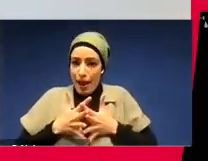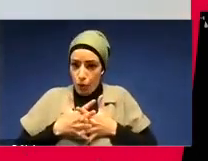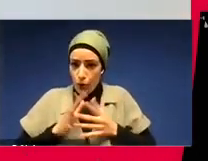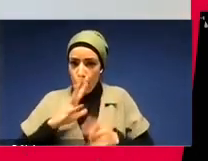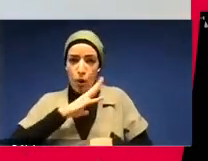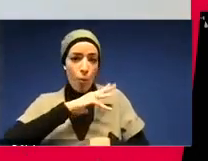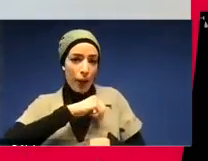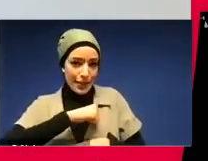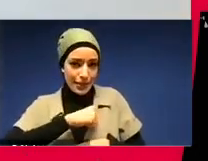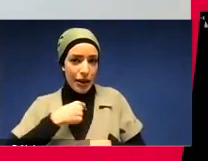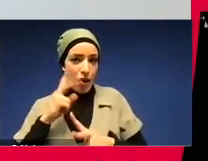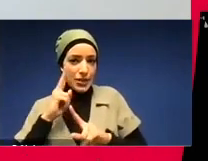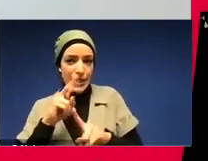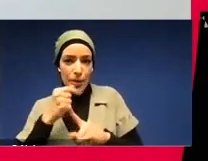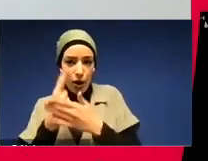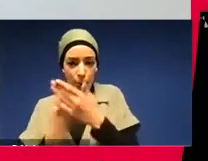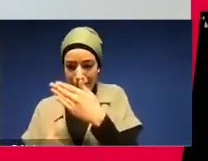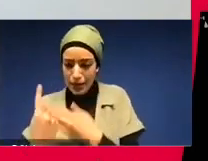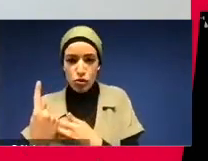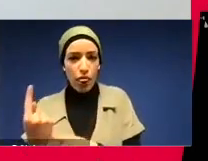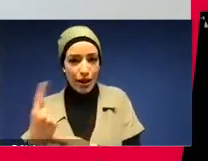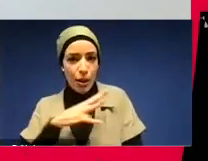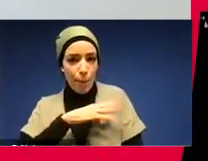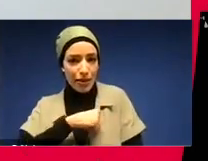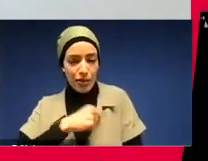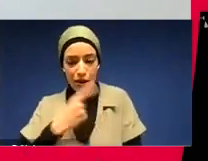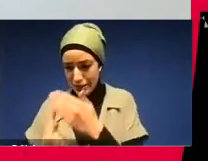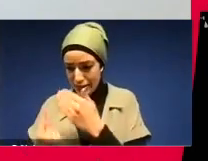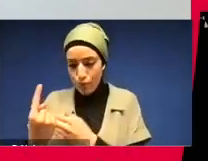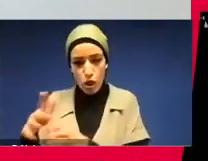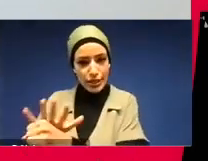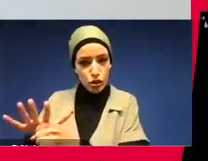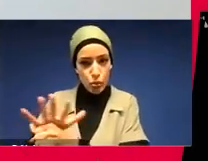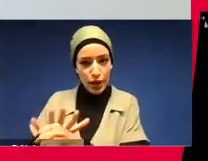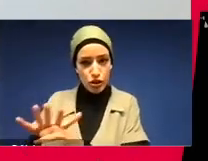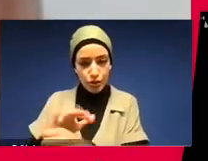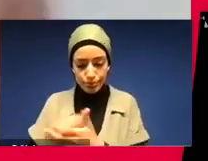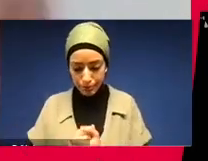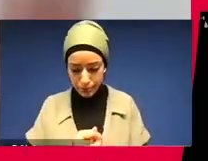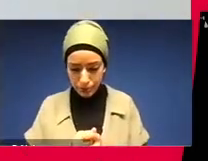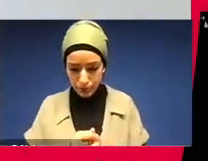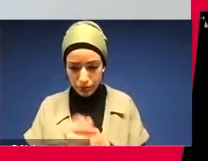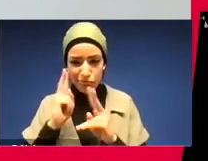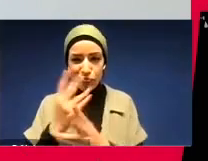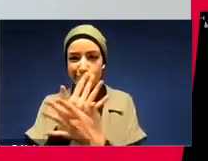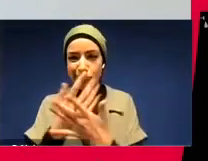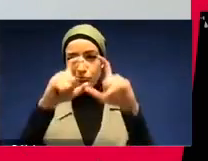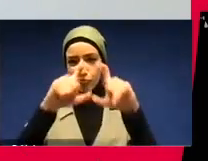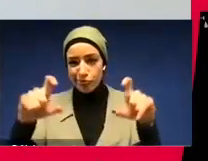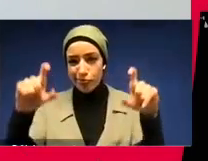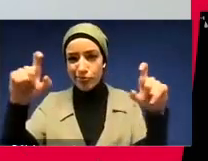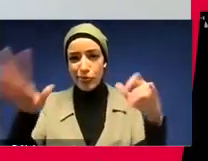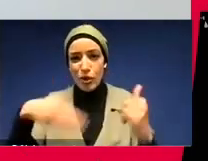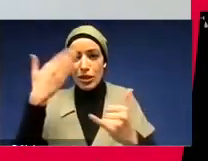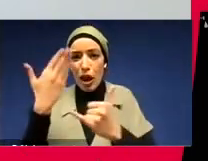an exceptionalization of Palestine, right? You've seen in many places the slogan that it is the last